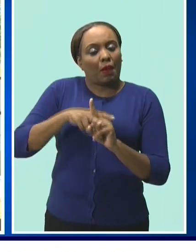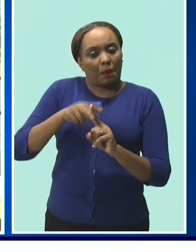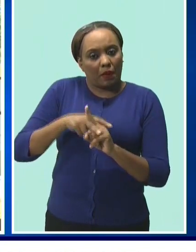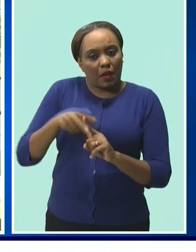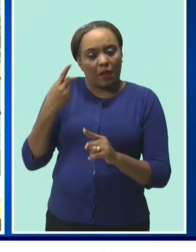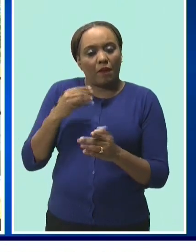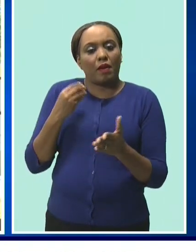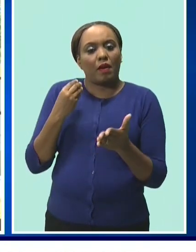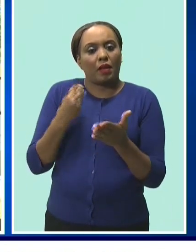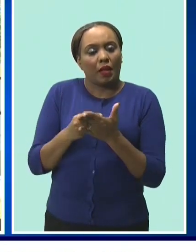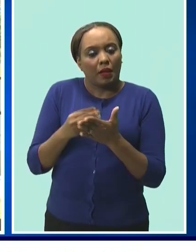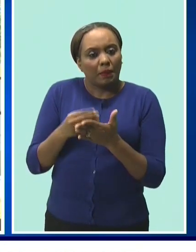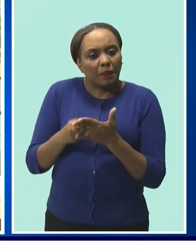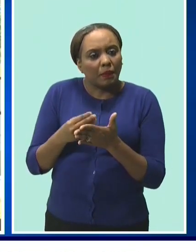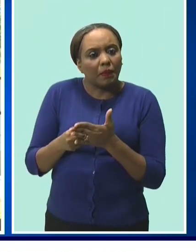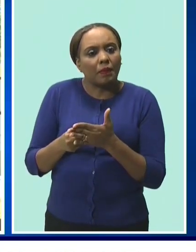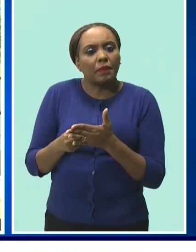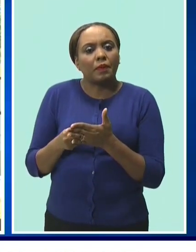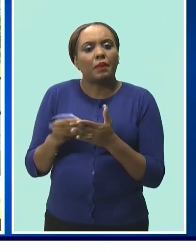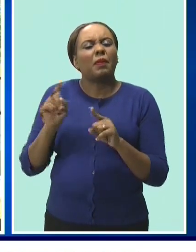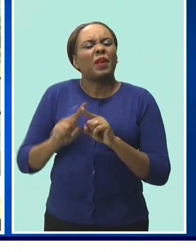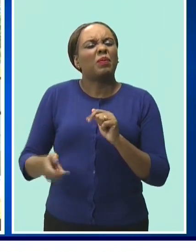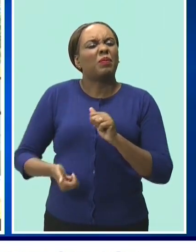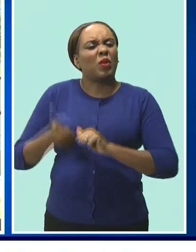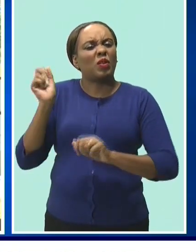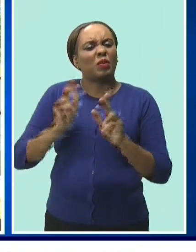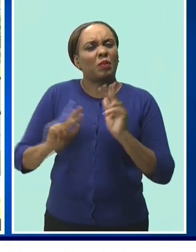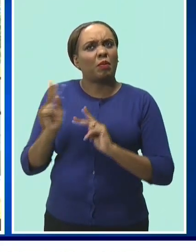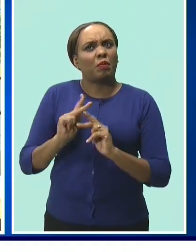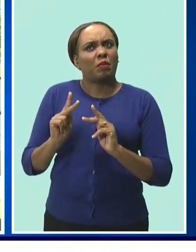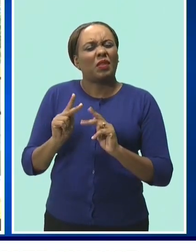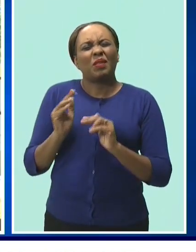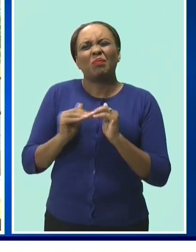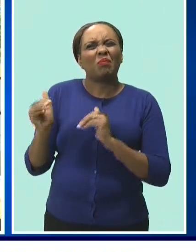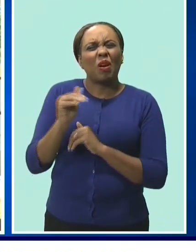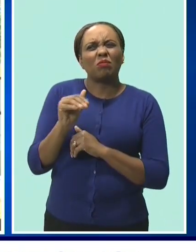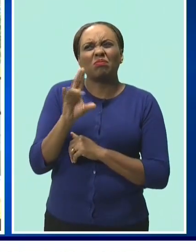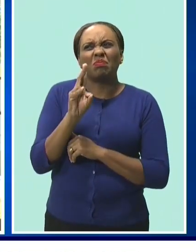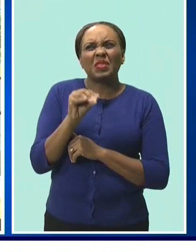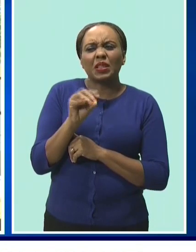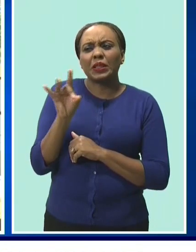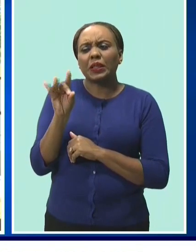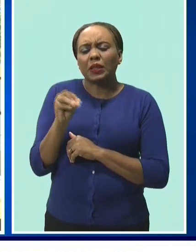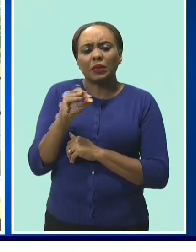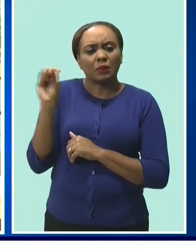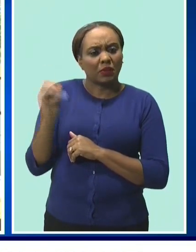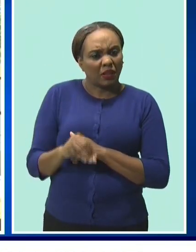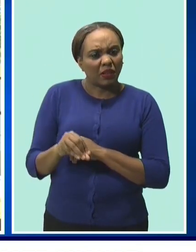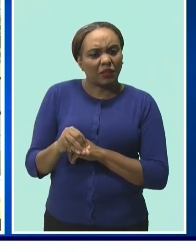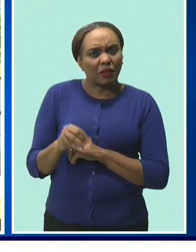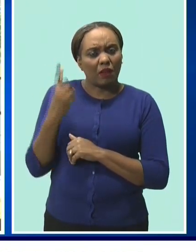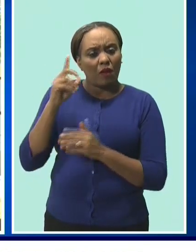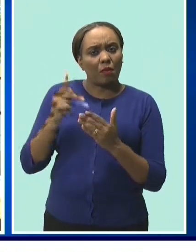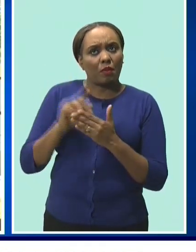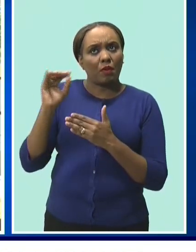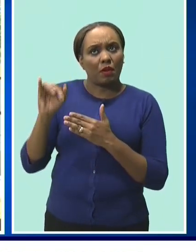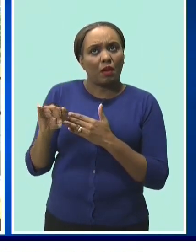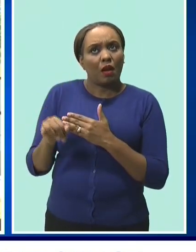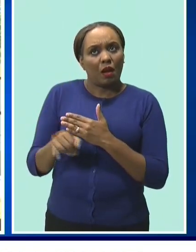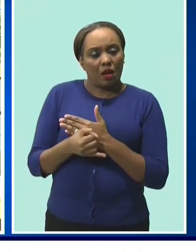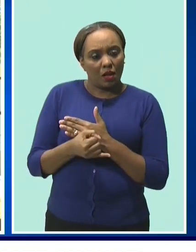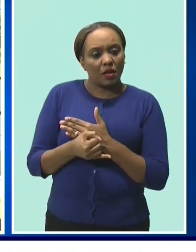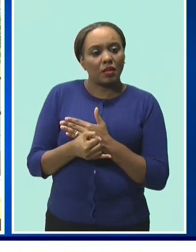the majority, I think well over 70%, between 70 and 80% of our projects are